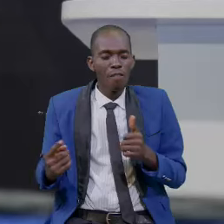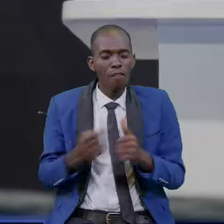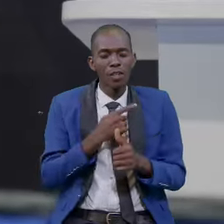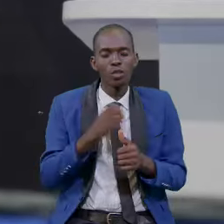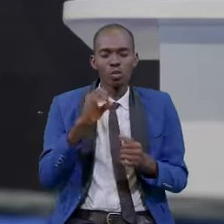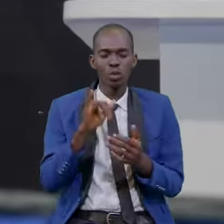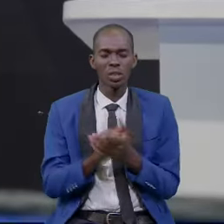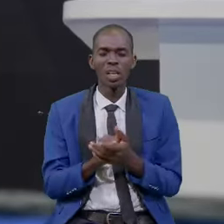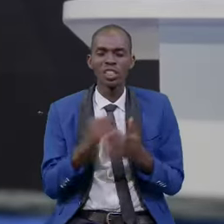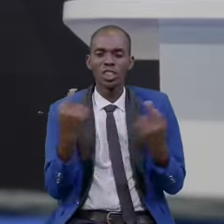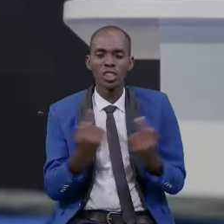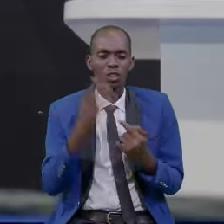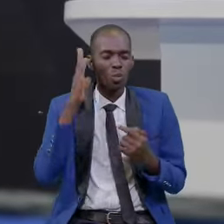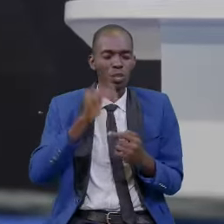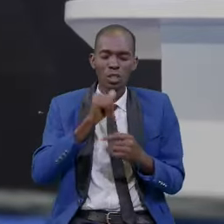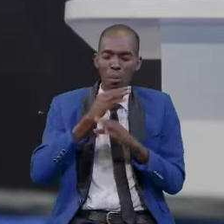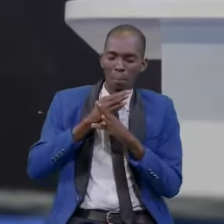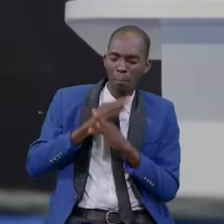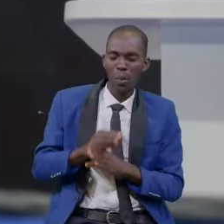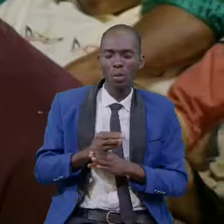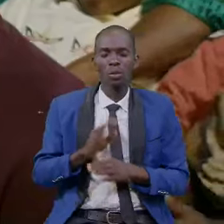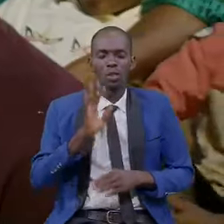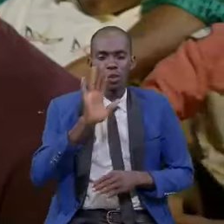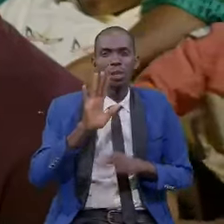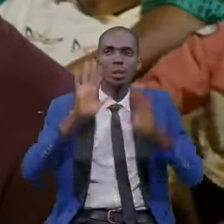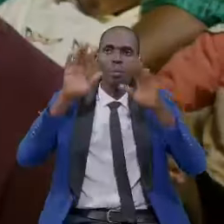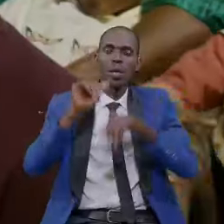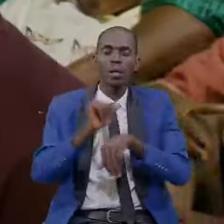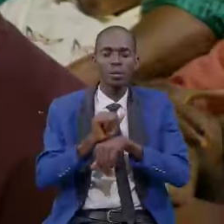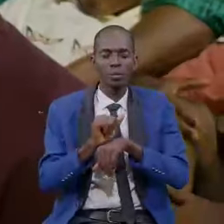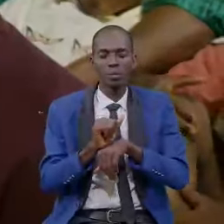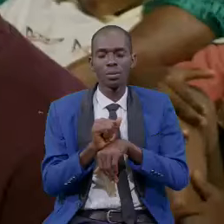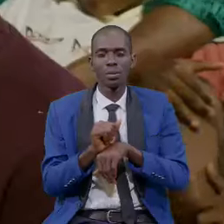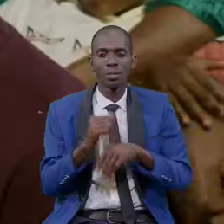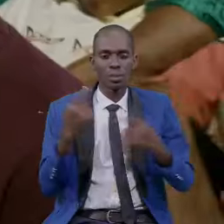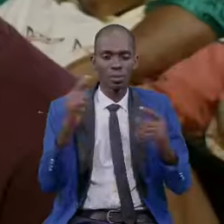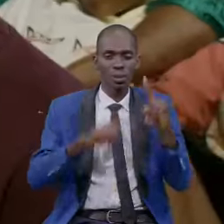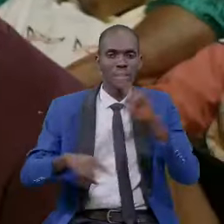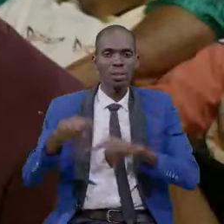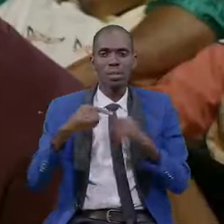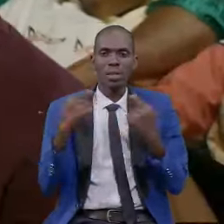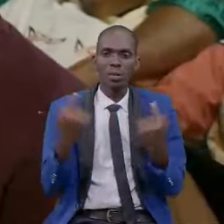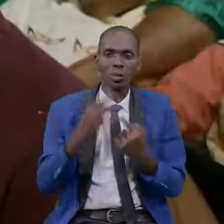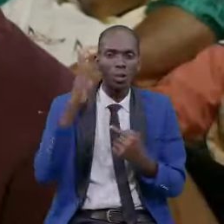miracle. Sin will not block my miracle. Say it well.